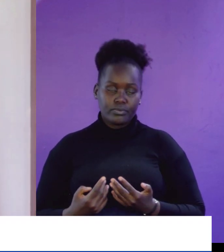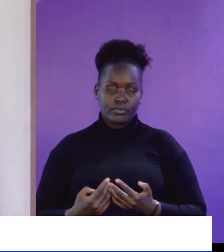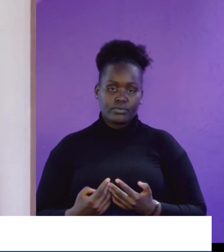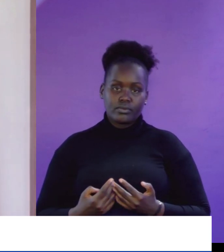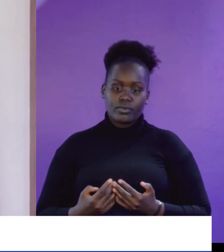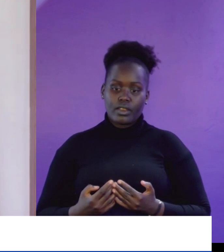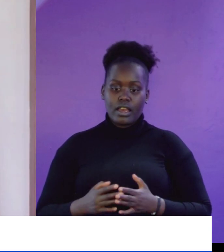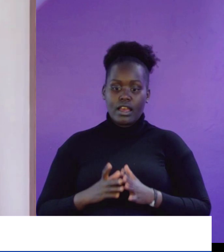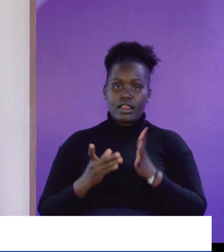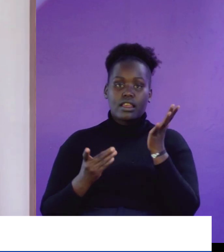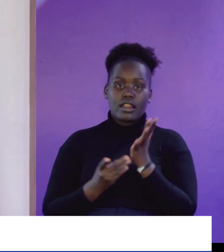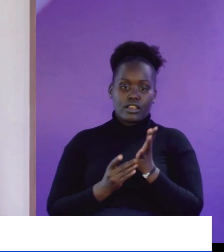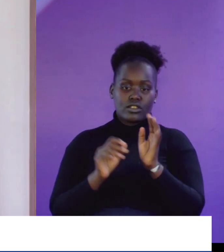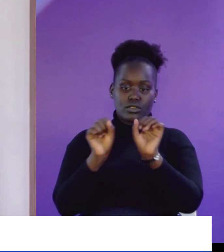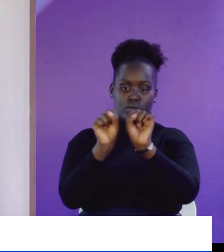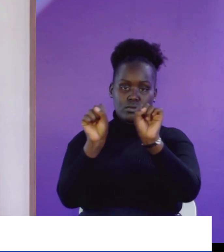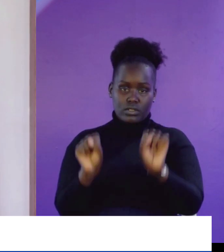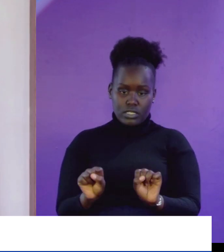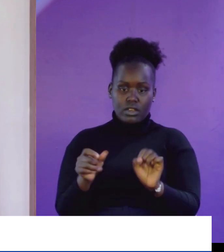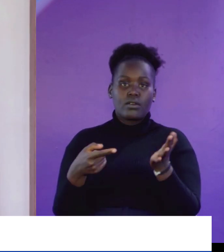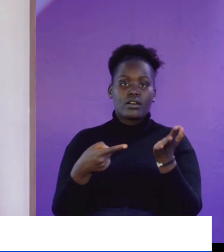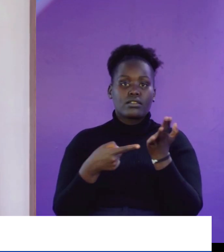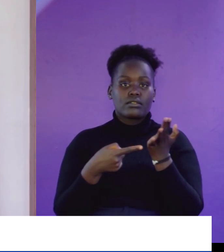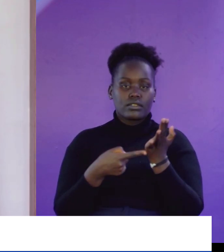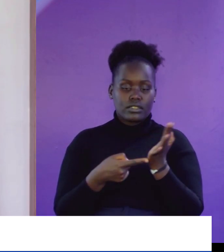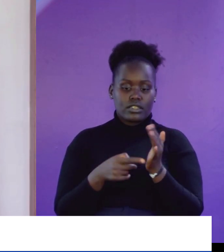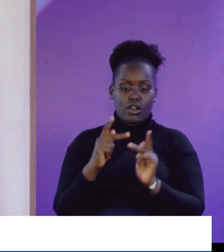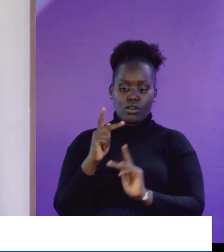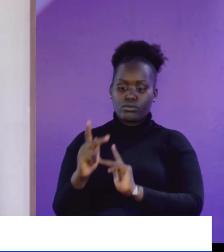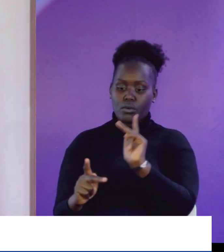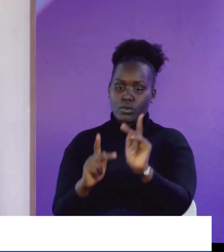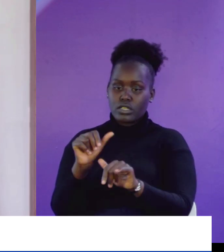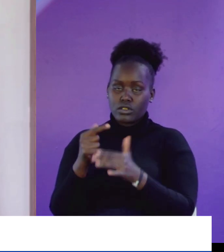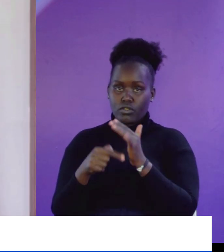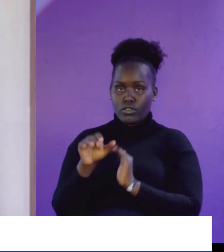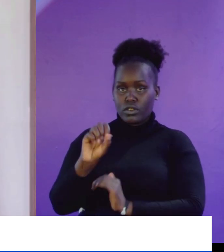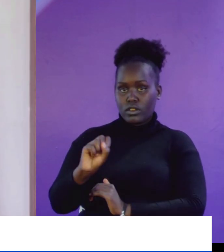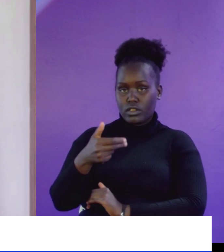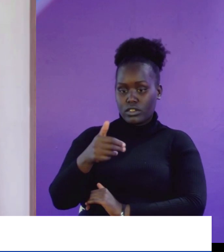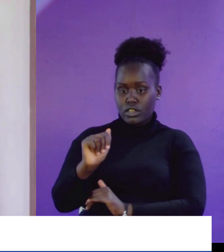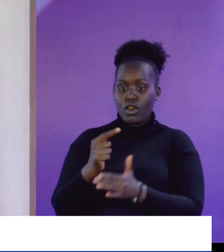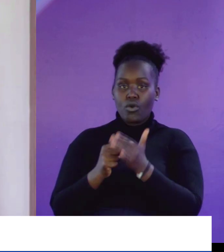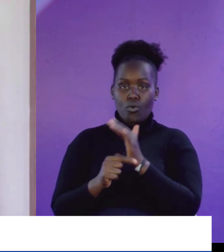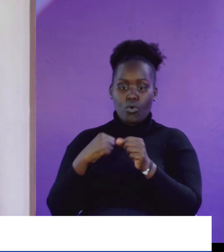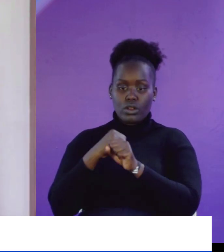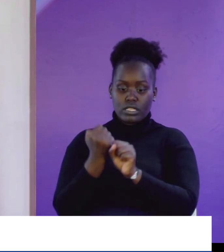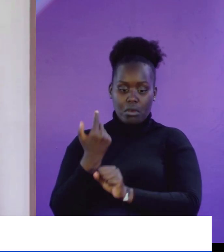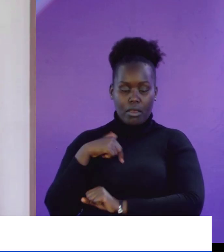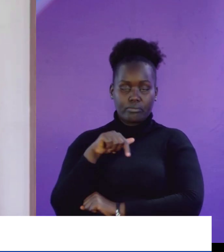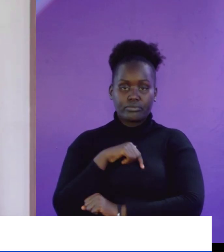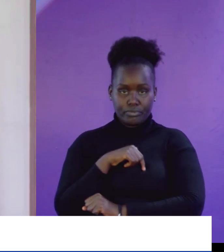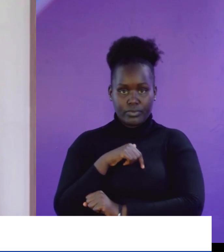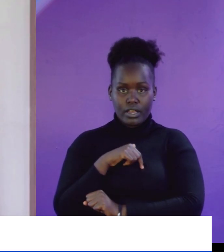the digital system, the digitization process of SHA is what is making us